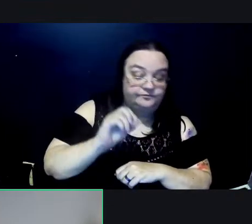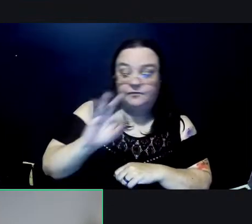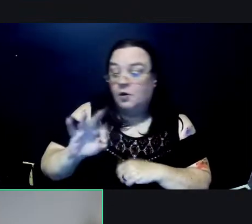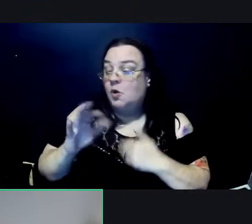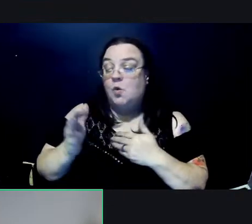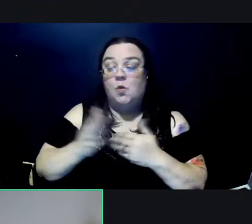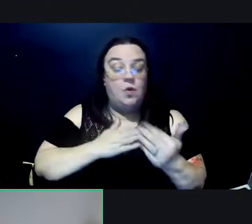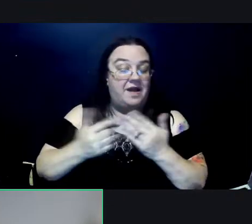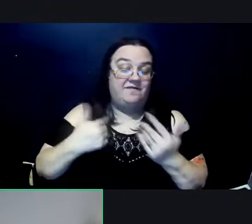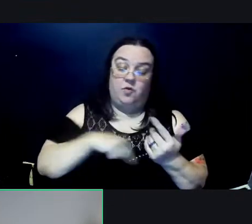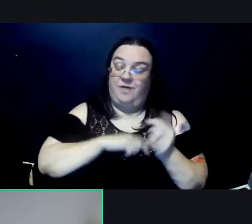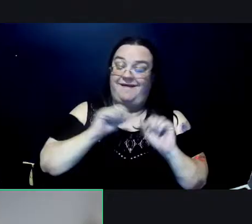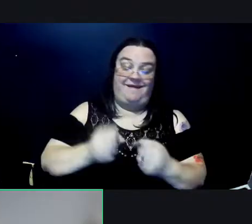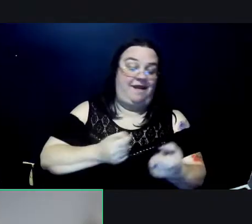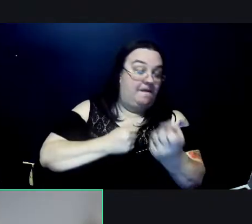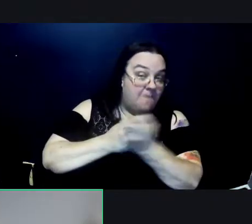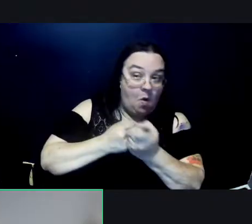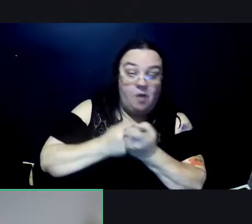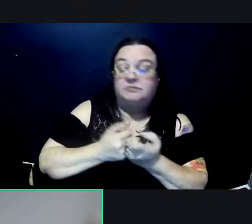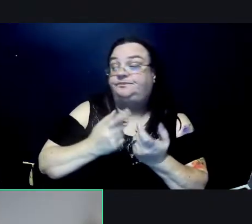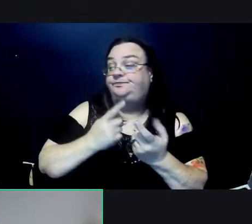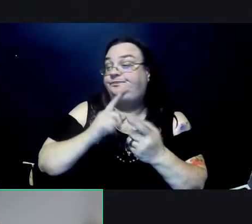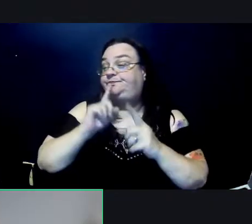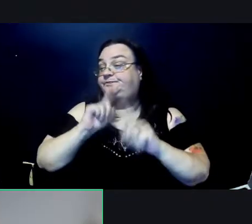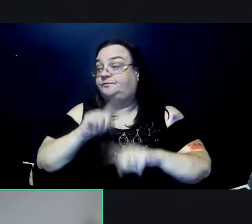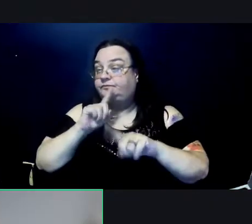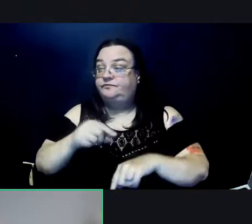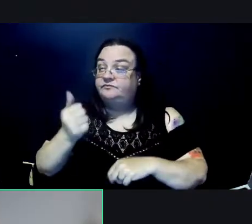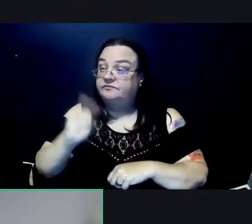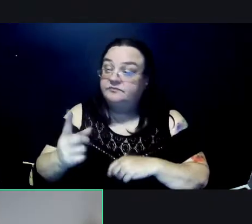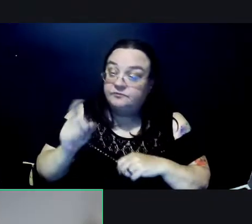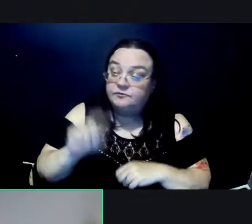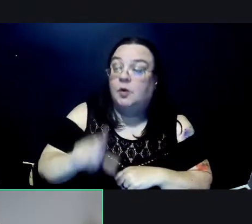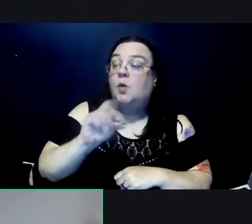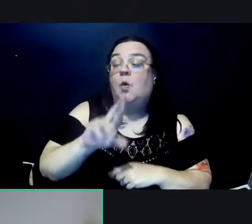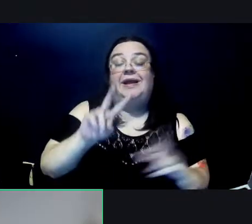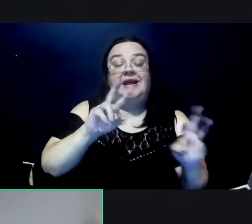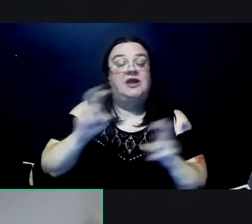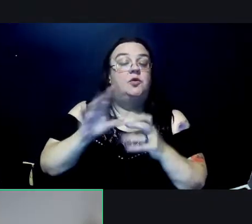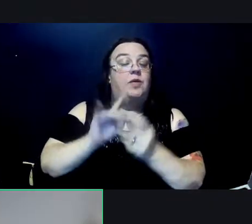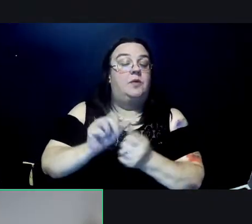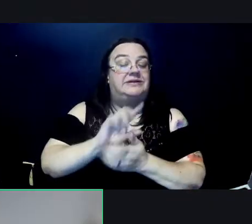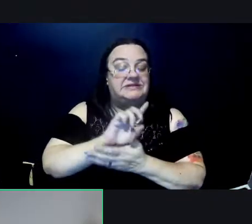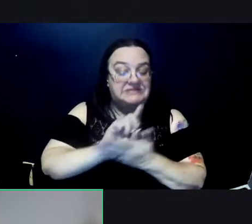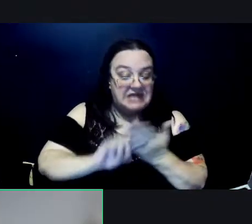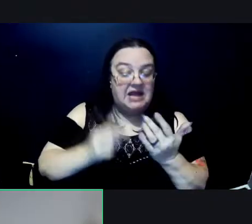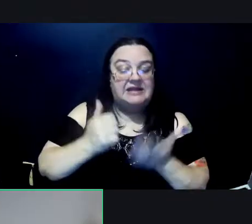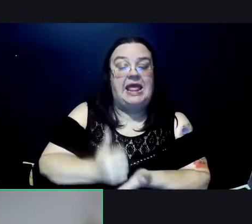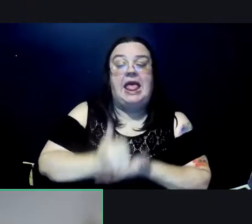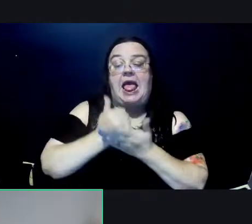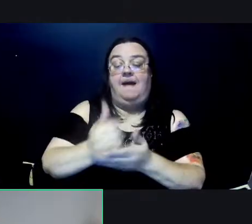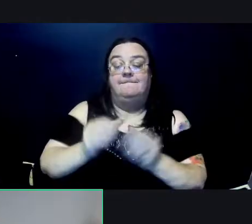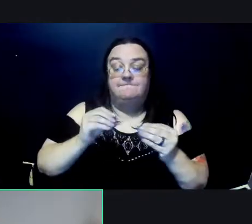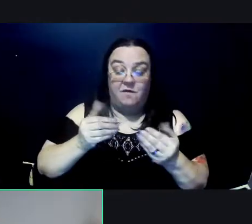help answer any questions or design issues that may arise to try to help move that along.